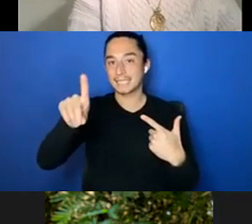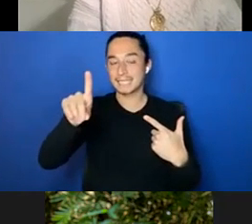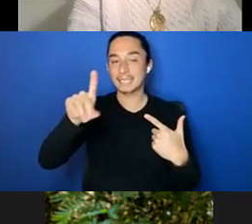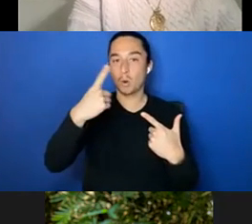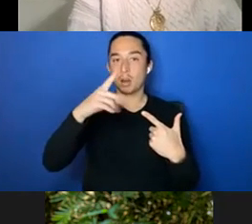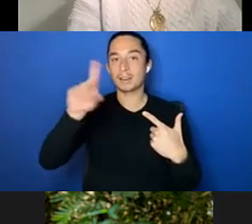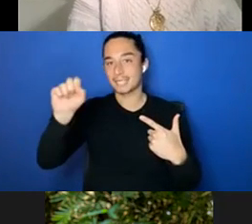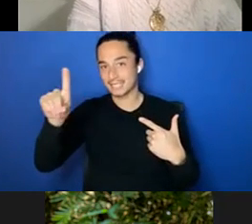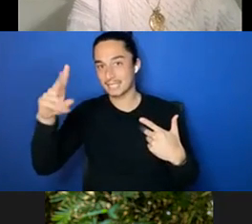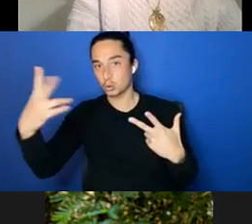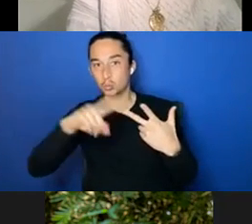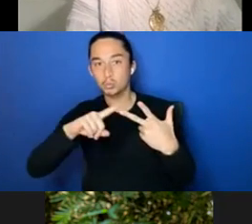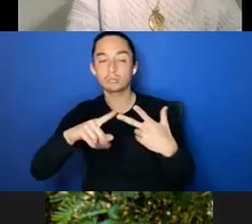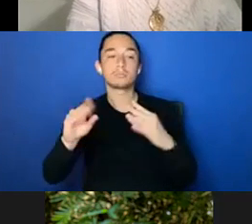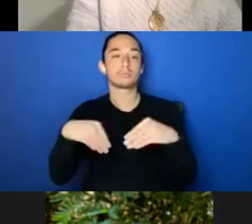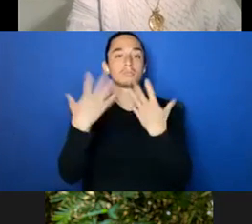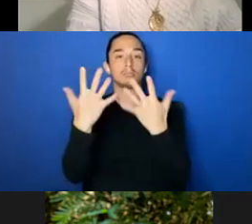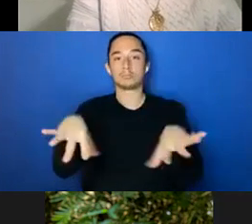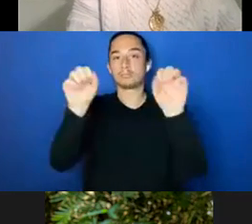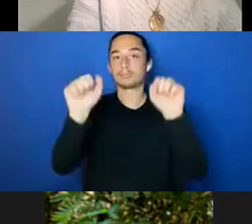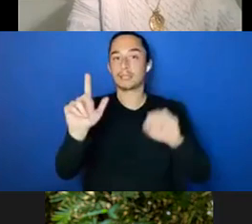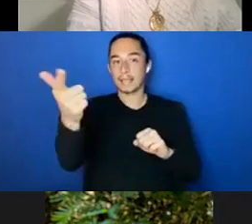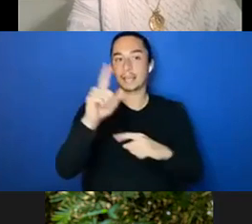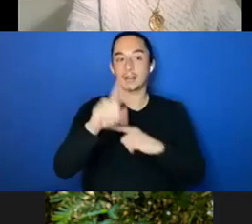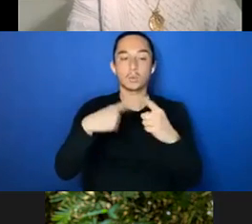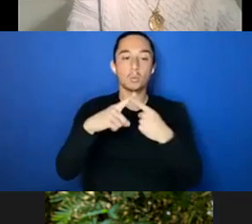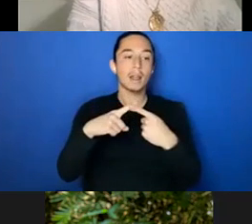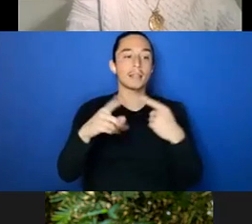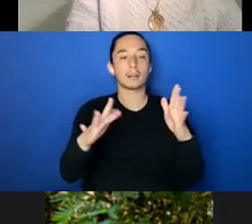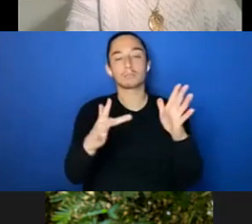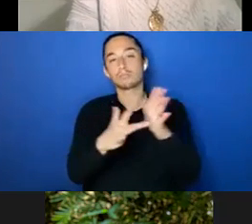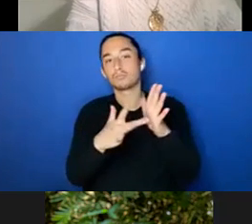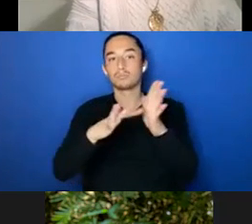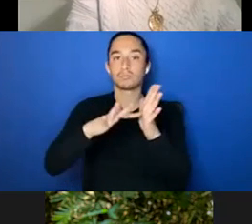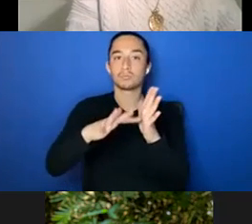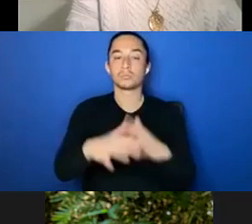given later when they are in 10th or 11th grade.